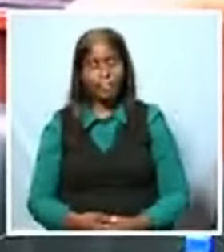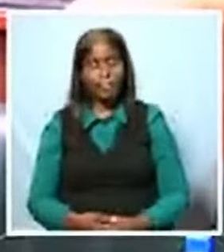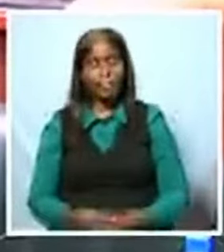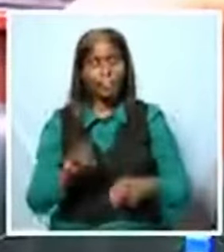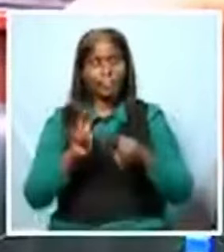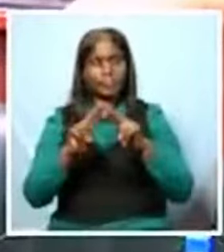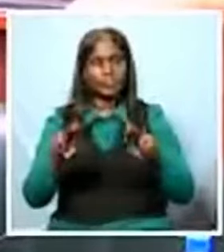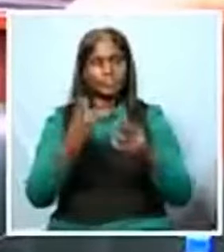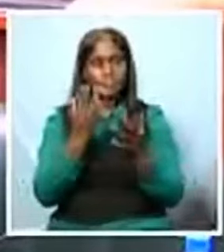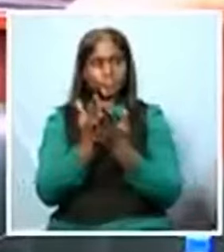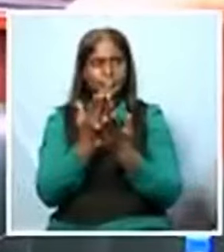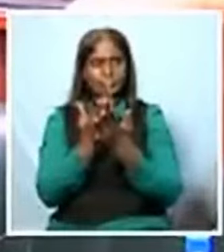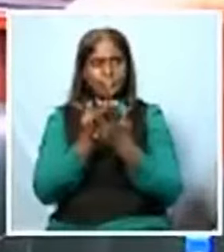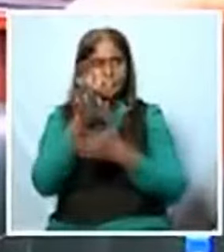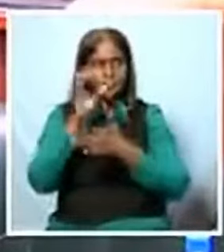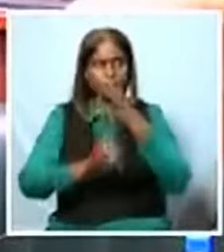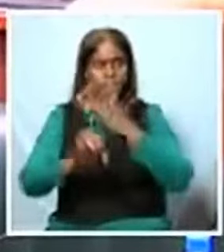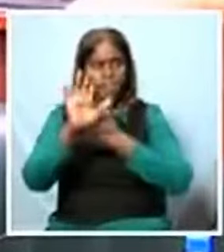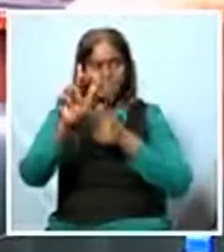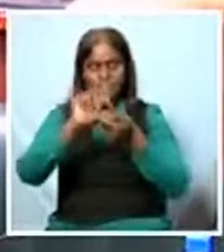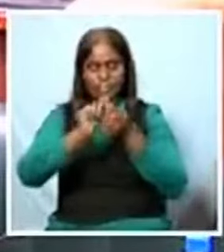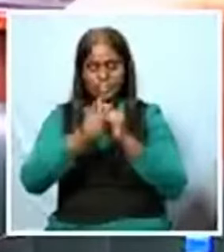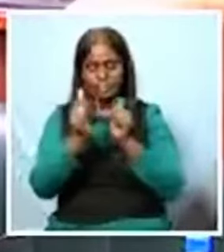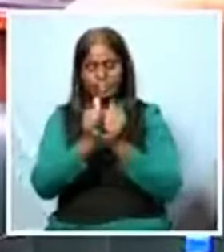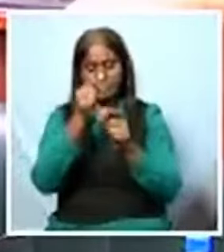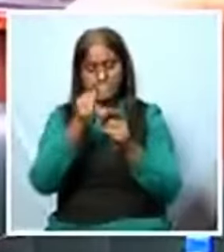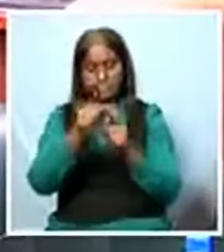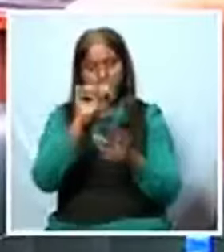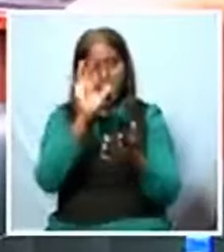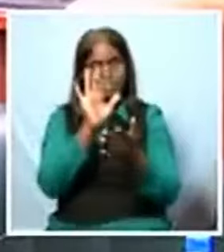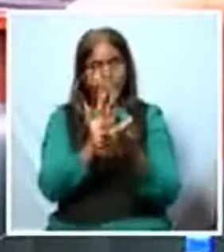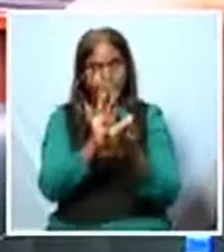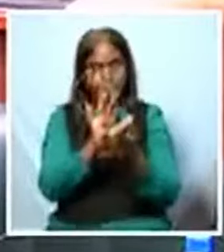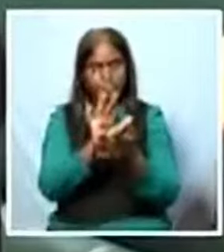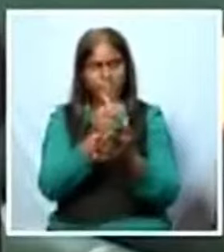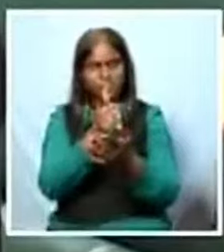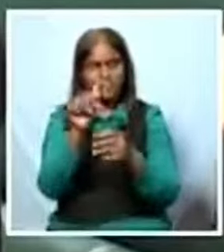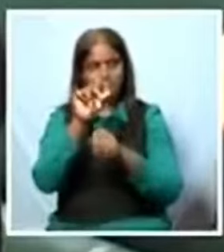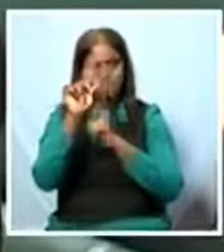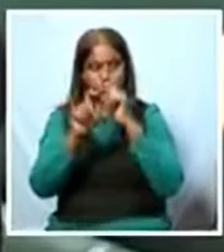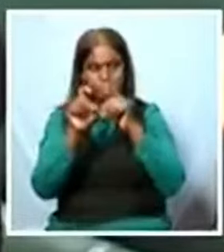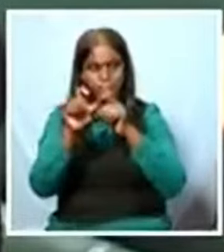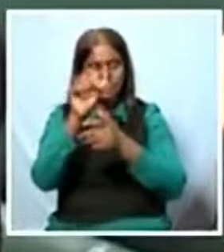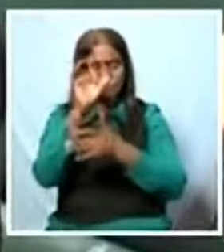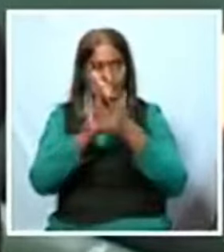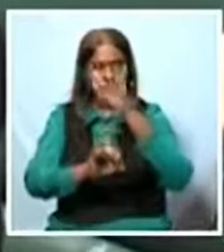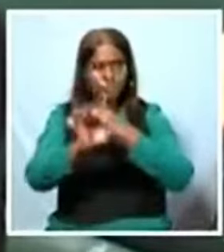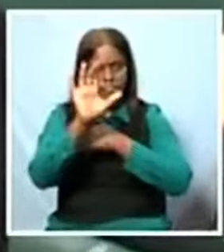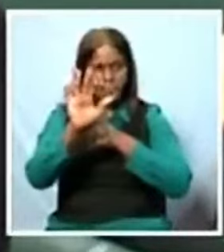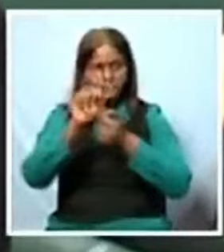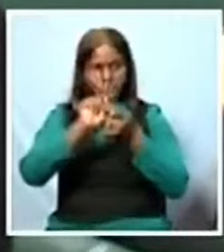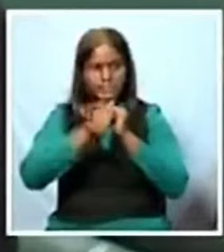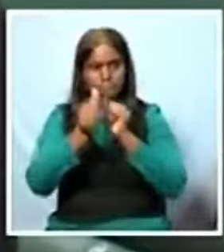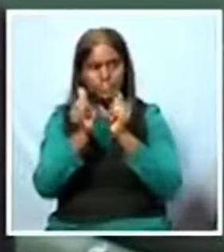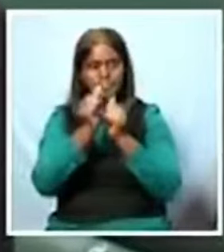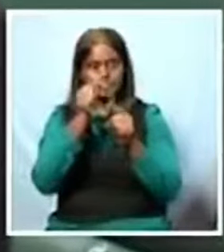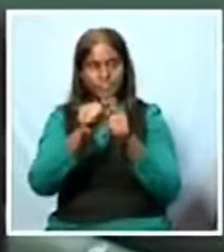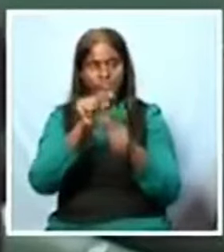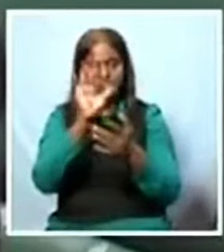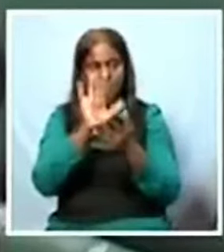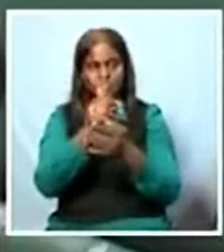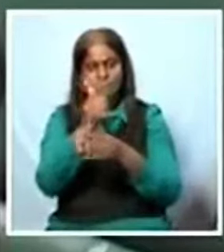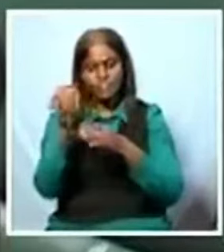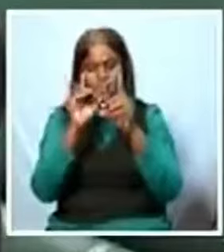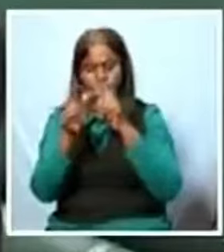Chairperson, I beg to move that Clause 5 be amended with words as circulated. The question is that Clause 5 be amended with words as circulated.